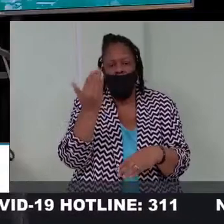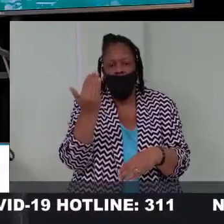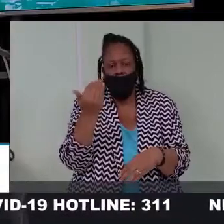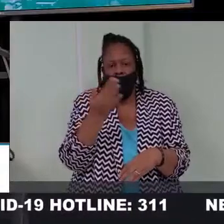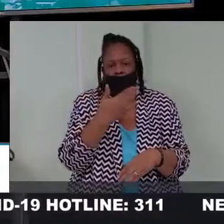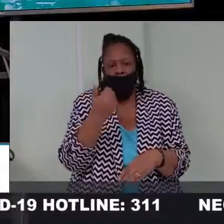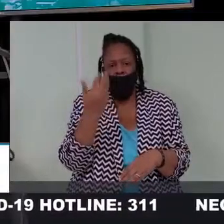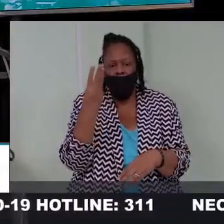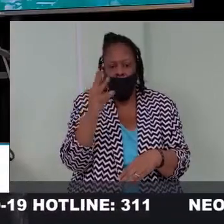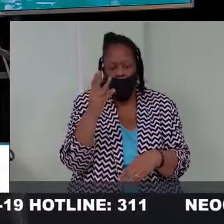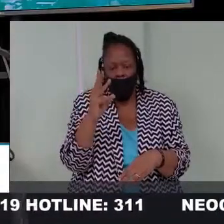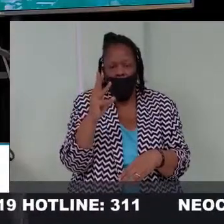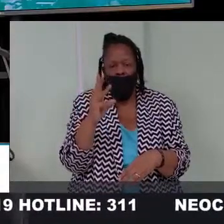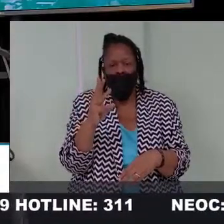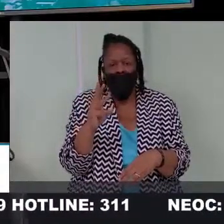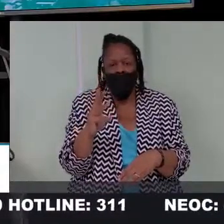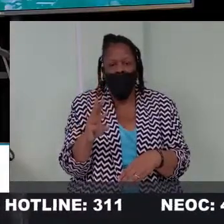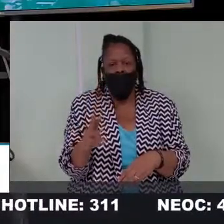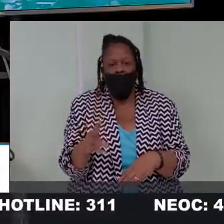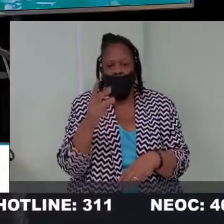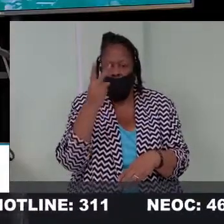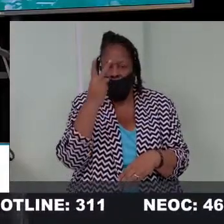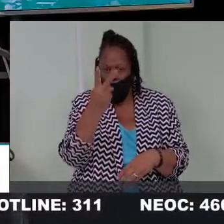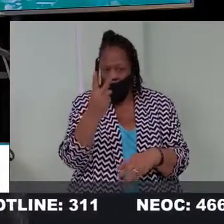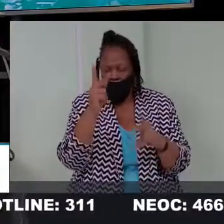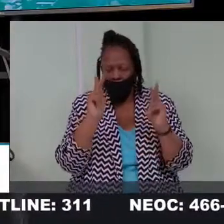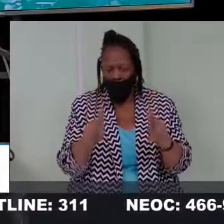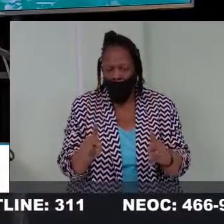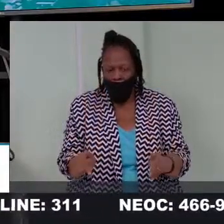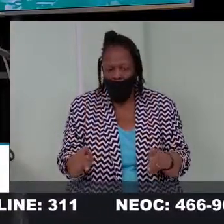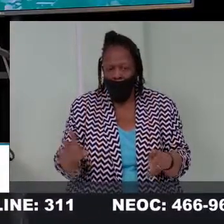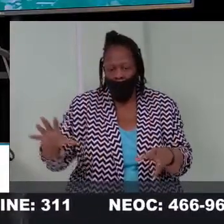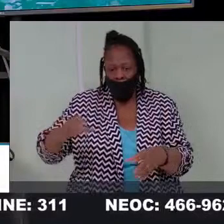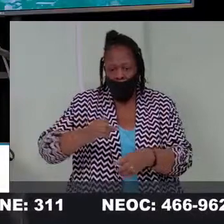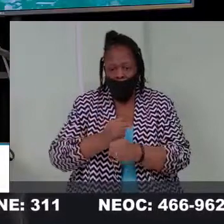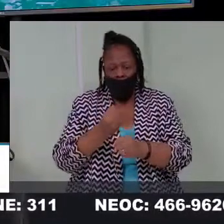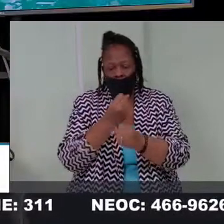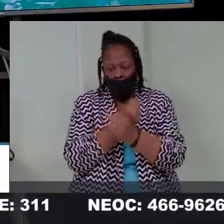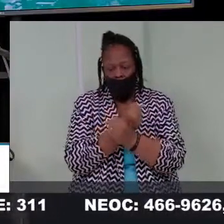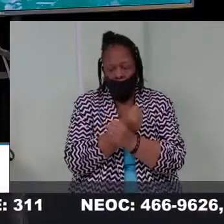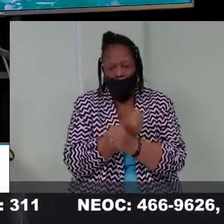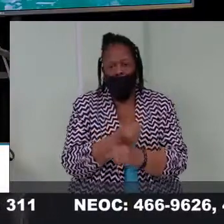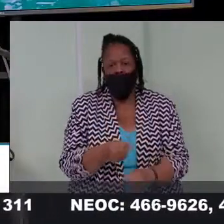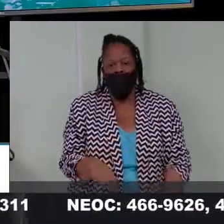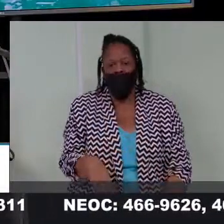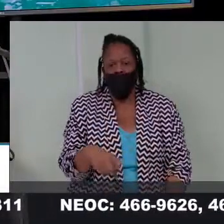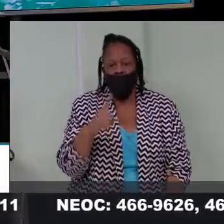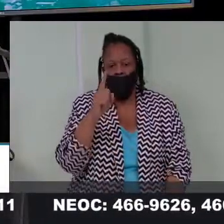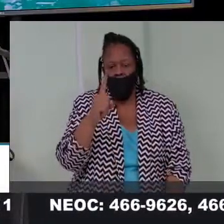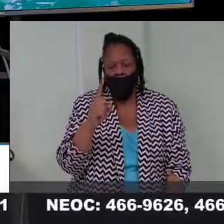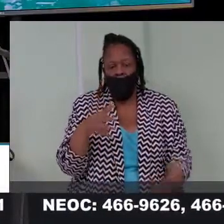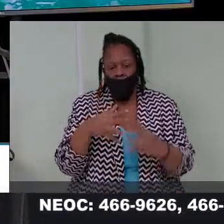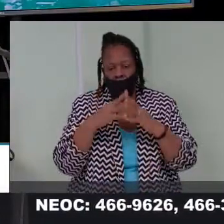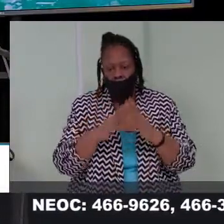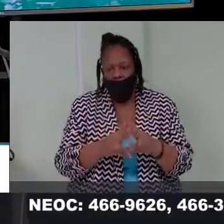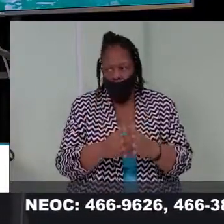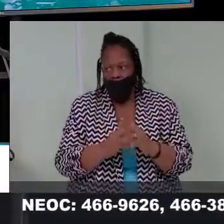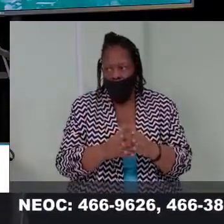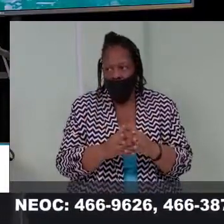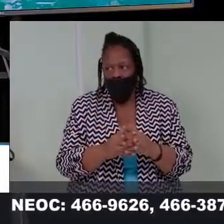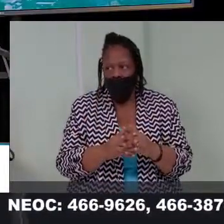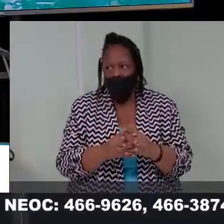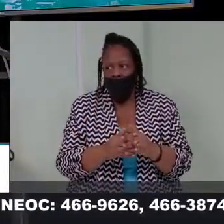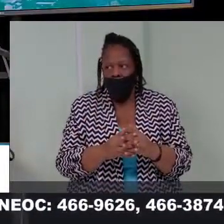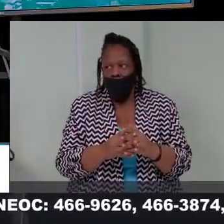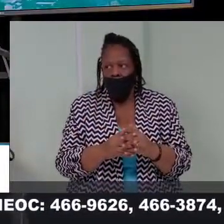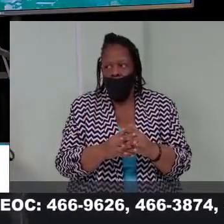arrested and charged 2 persons for violations at one of these sites. An American national, Mr. Giuseppe